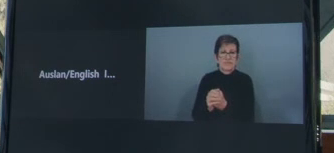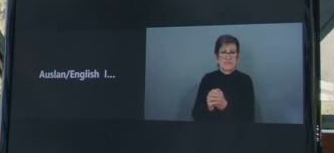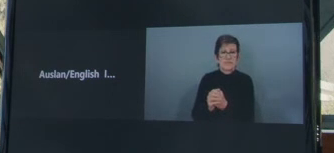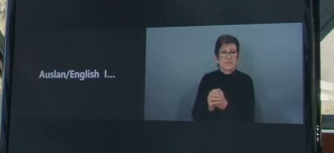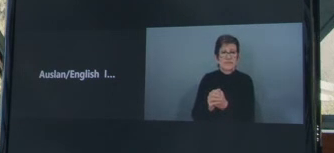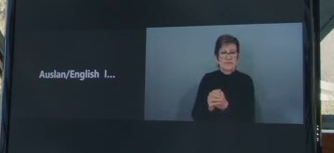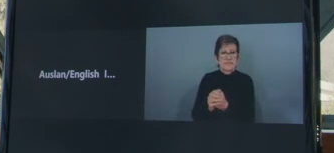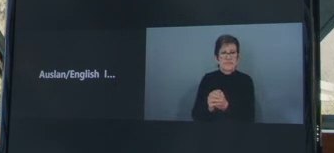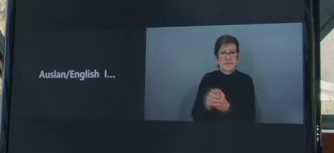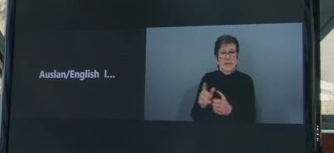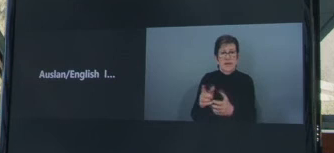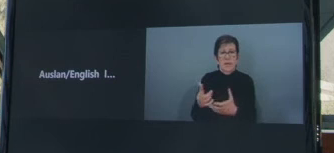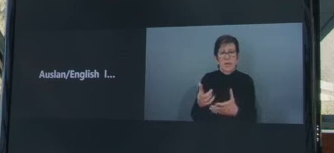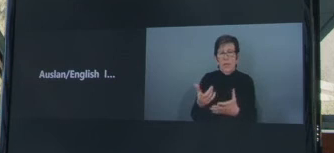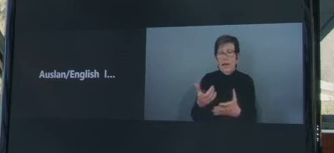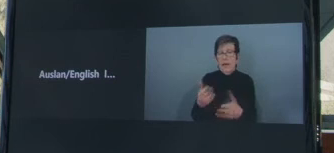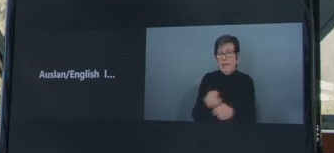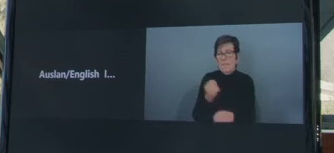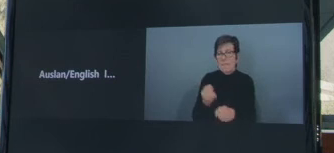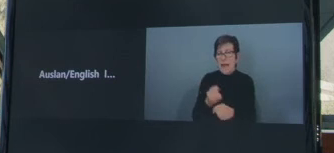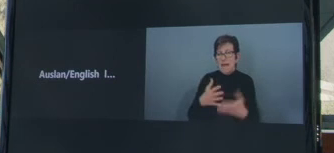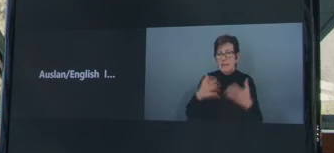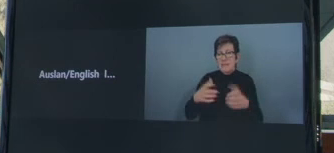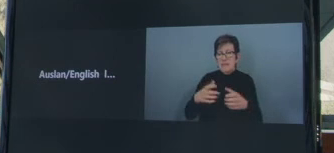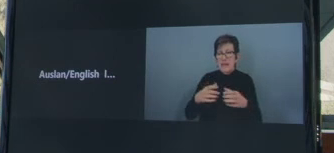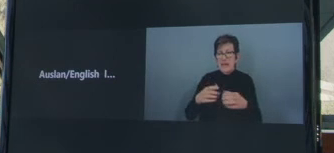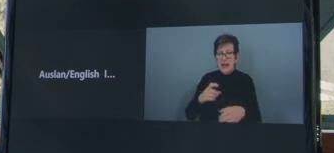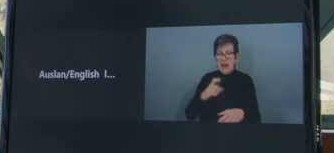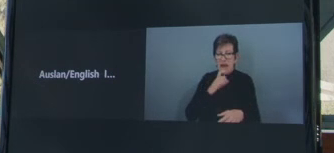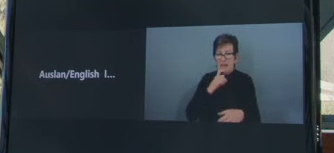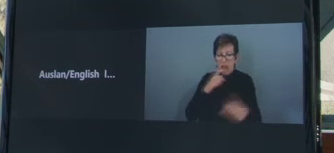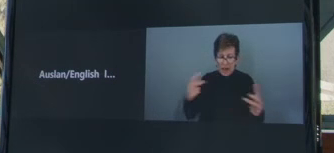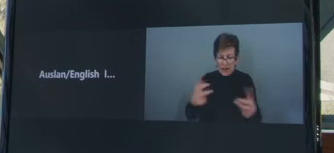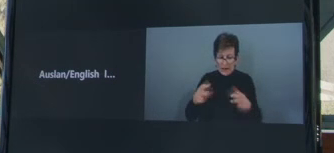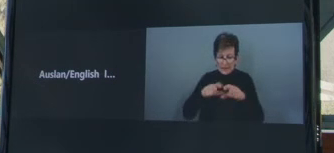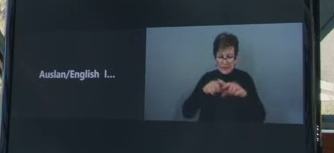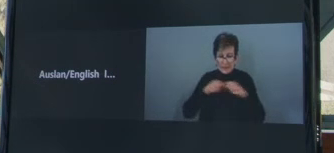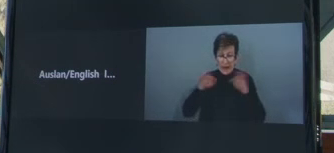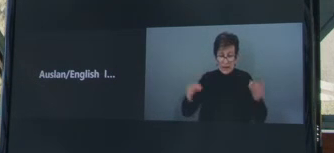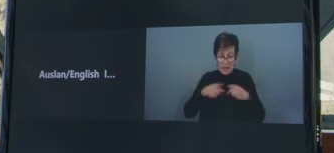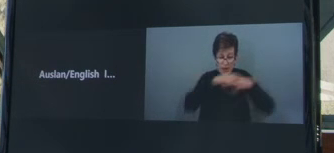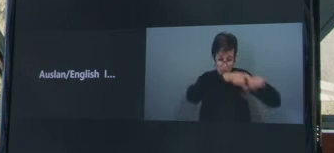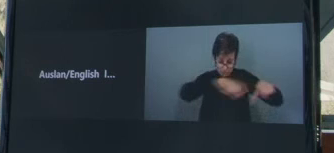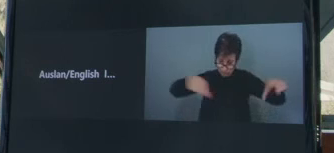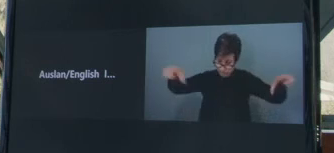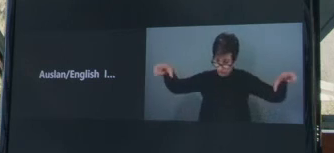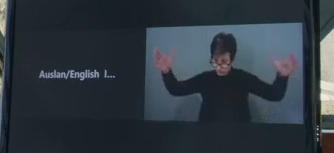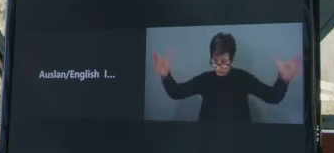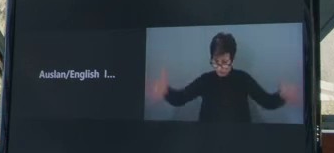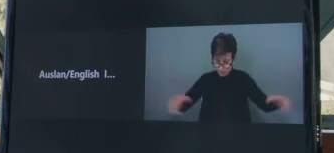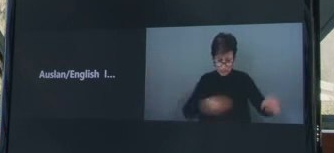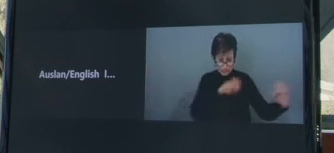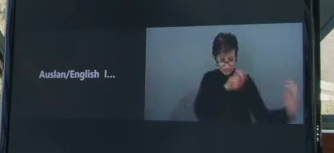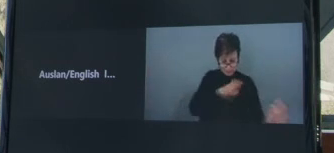that were made out of market trays in order to bring back the familiarity around identifying these plants, understanding when they're ready to